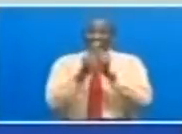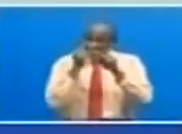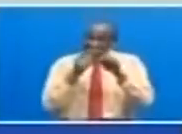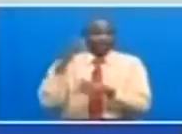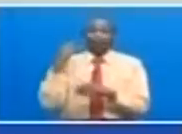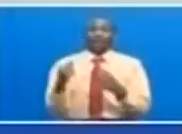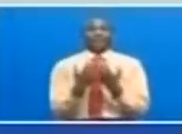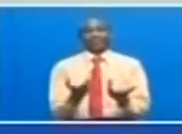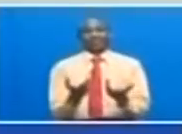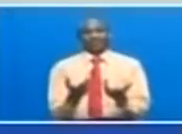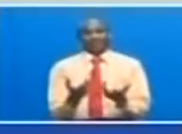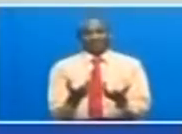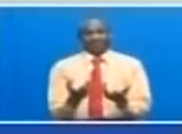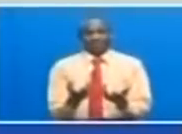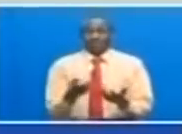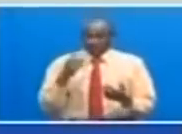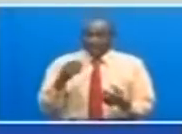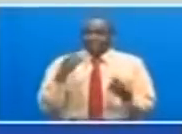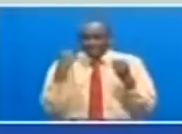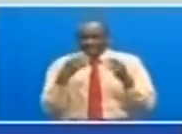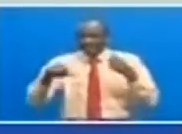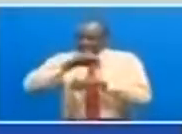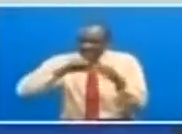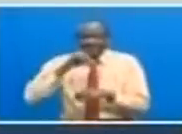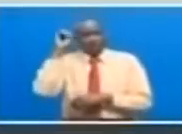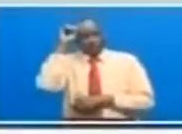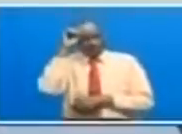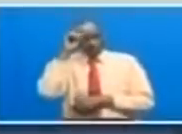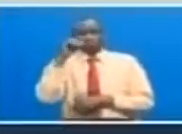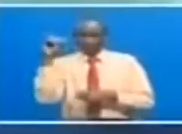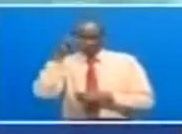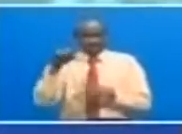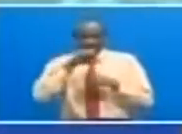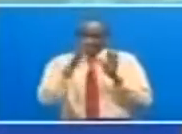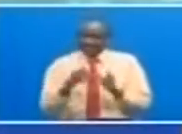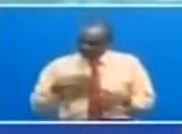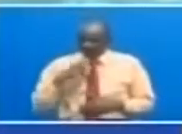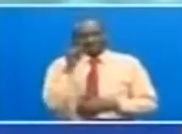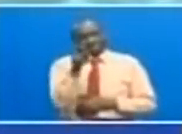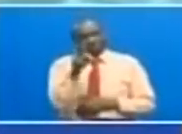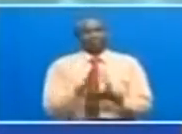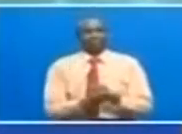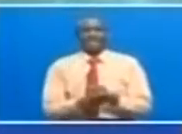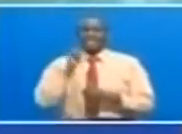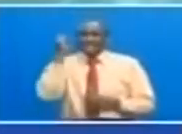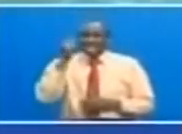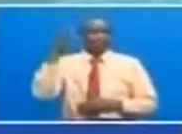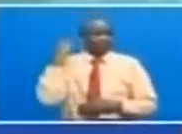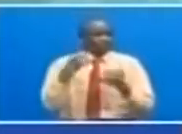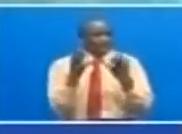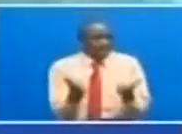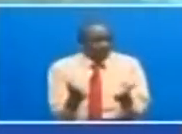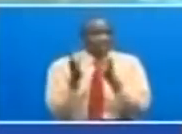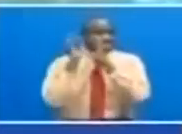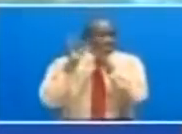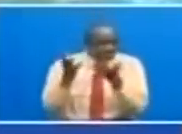ago, well-informed scientific opinion would say that this was an impossible mission. In Kenya, the final trials were conducted in